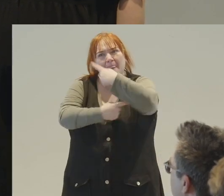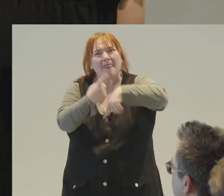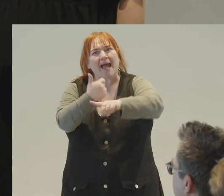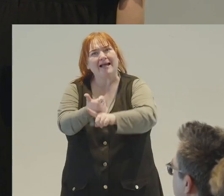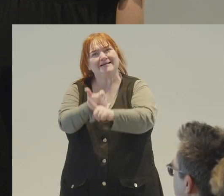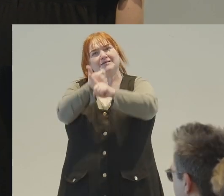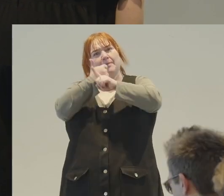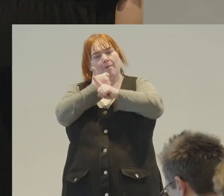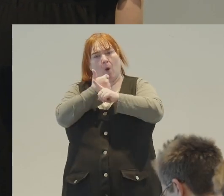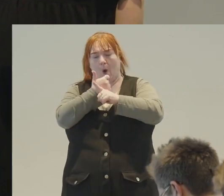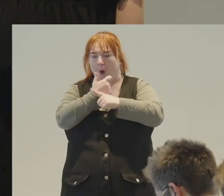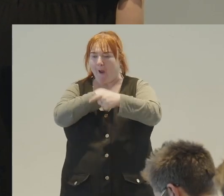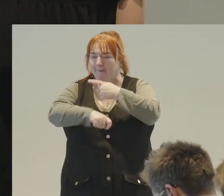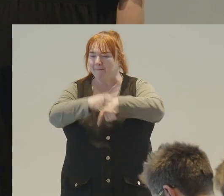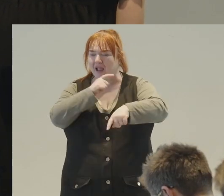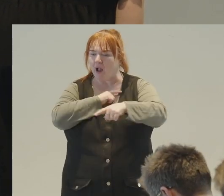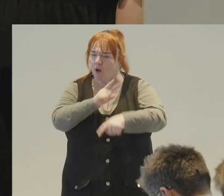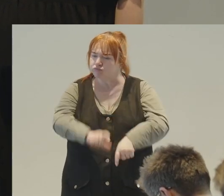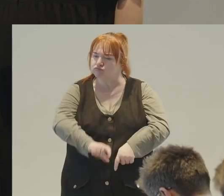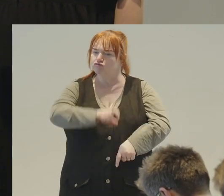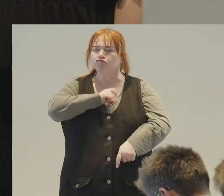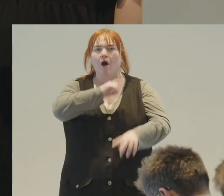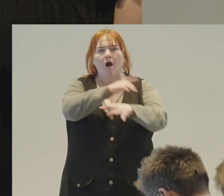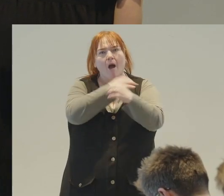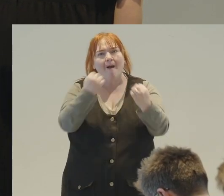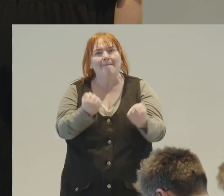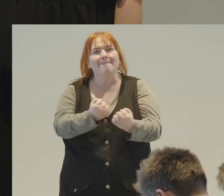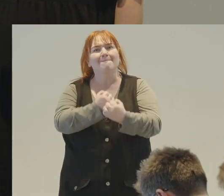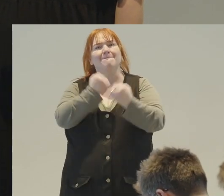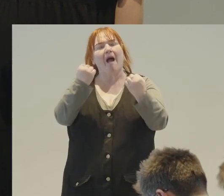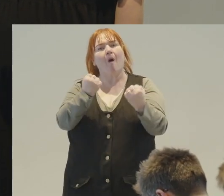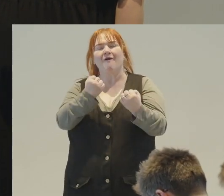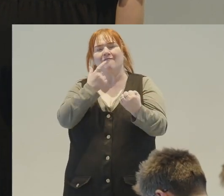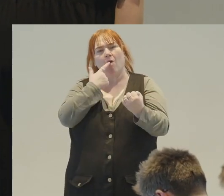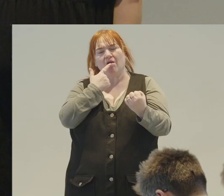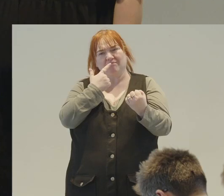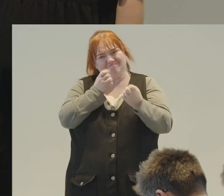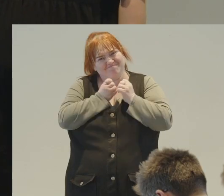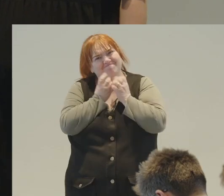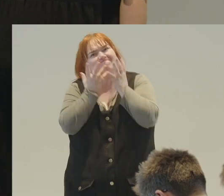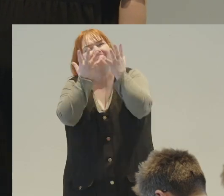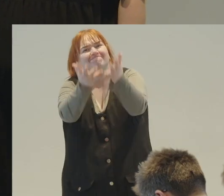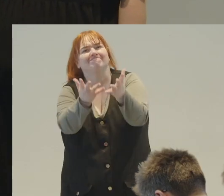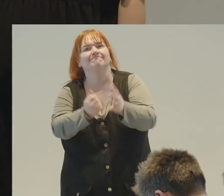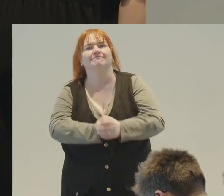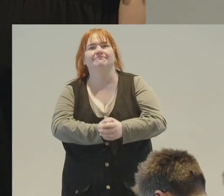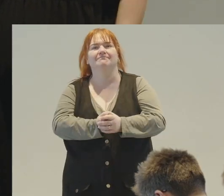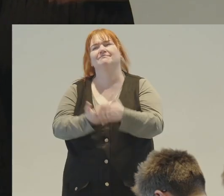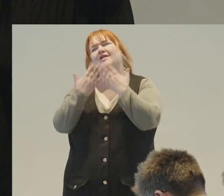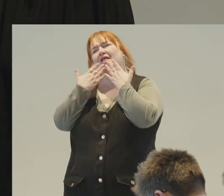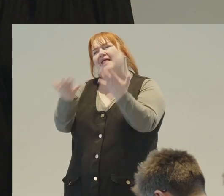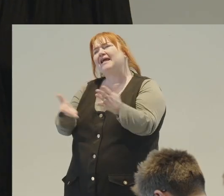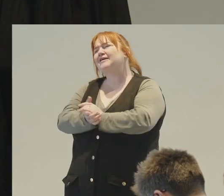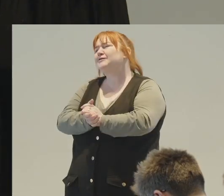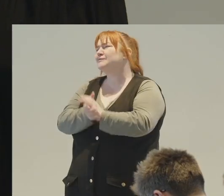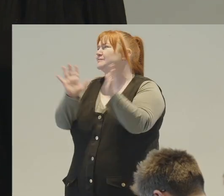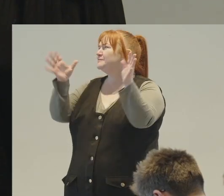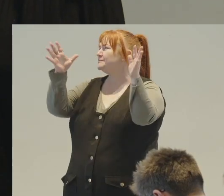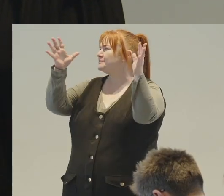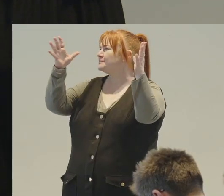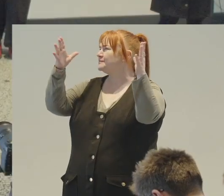and, more powerful as well for us, what we want to do. Thanks, Charlene. Yeah.